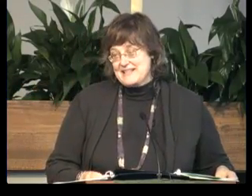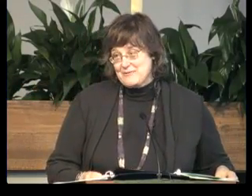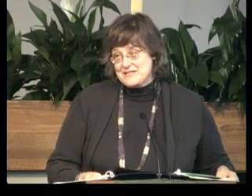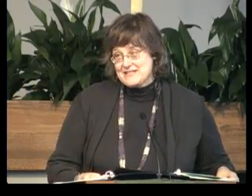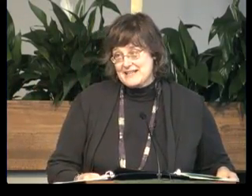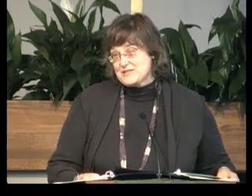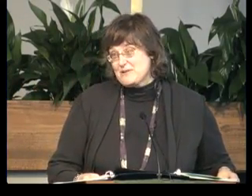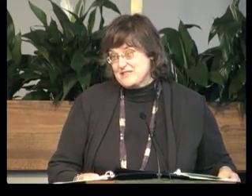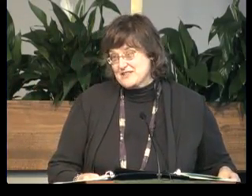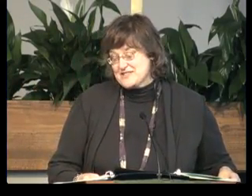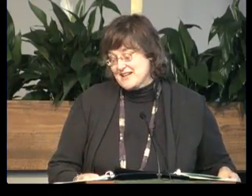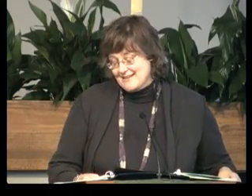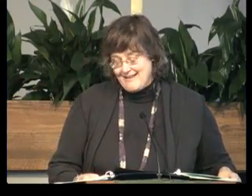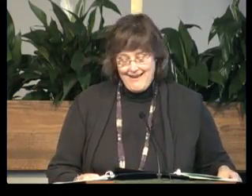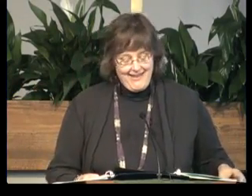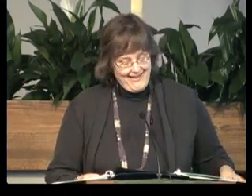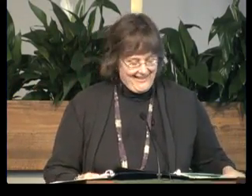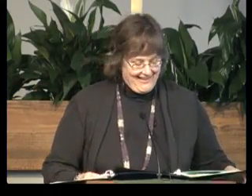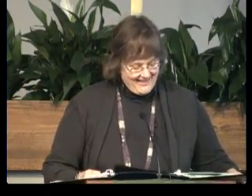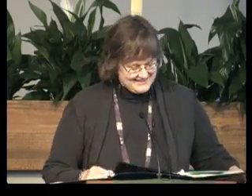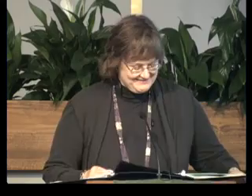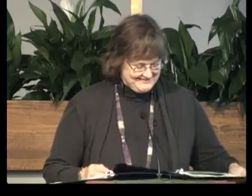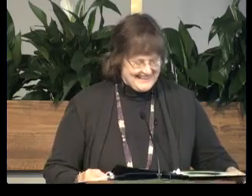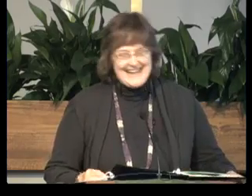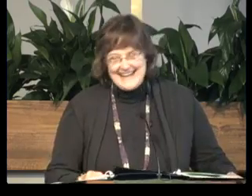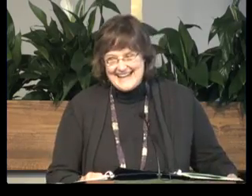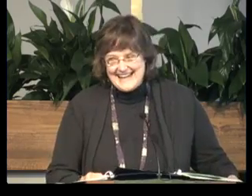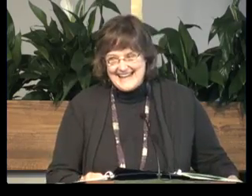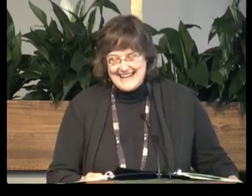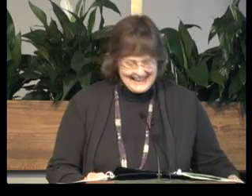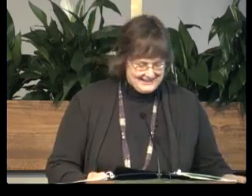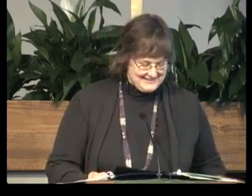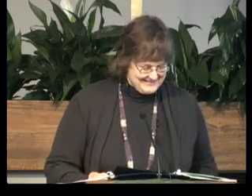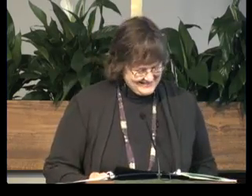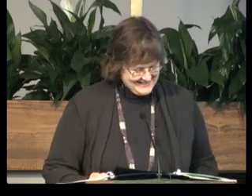We did that one today because Reverend Neil's not here.